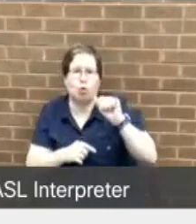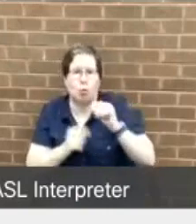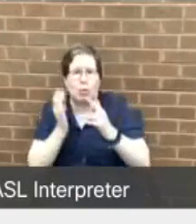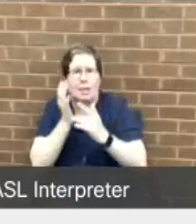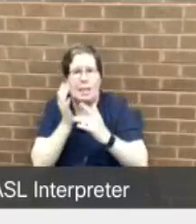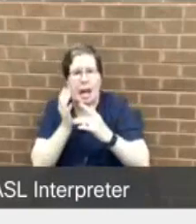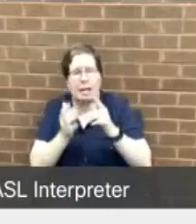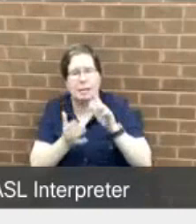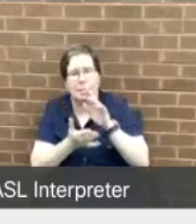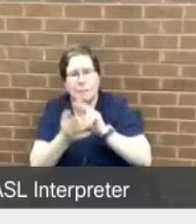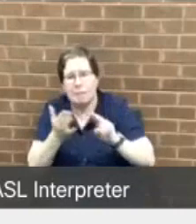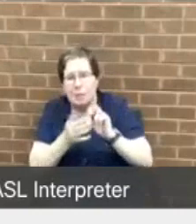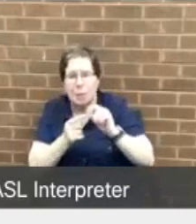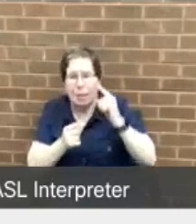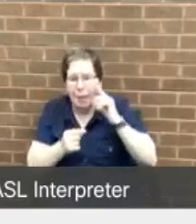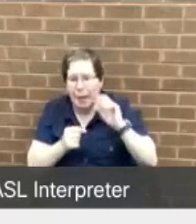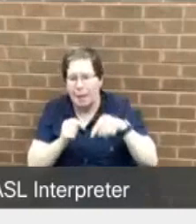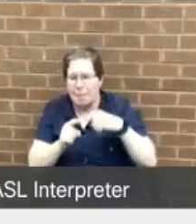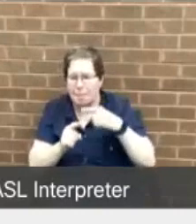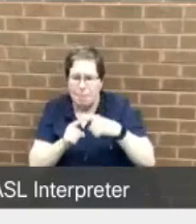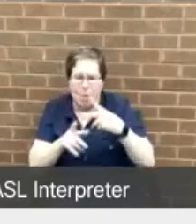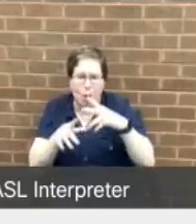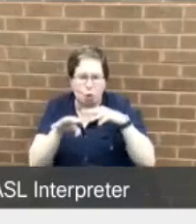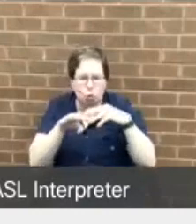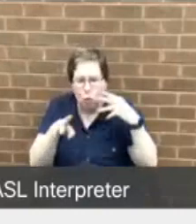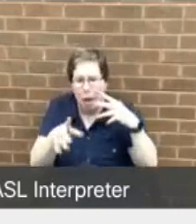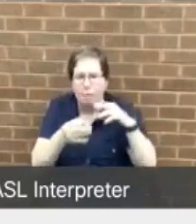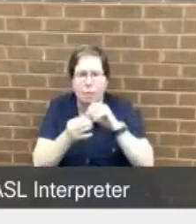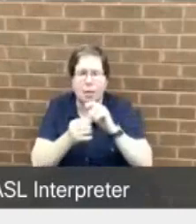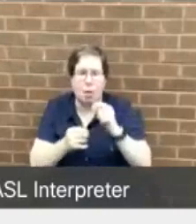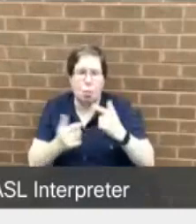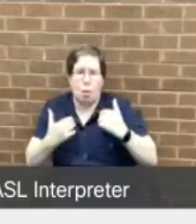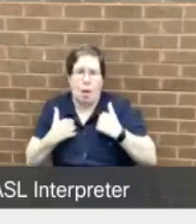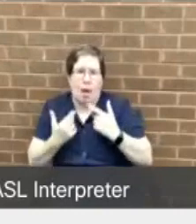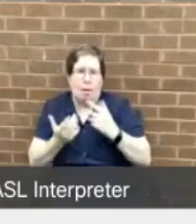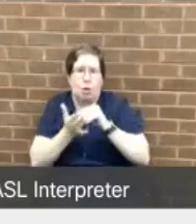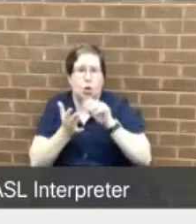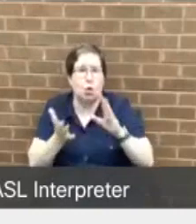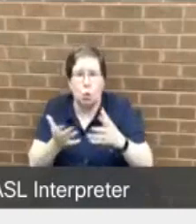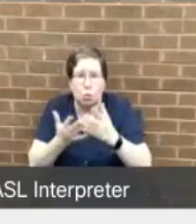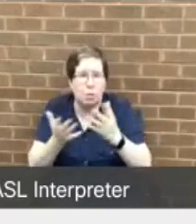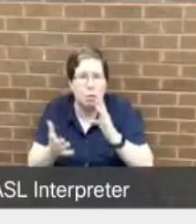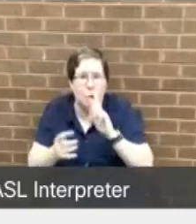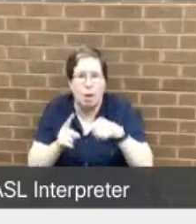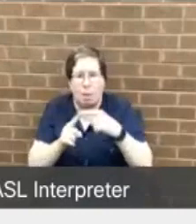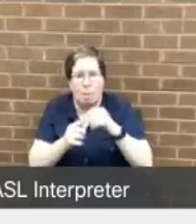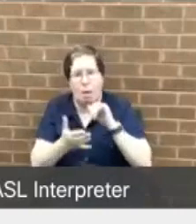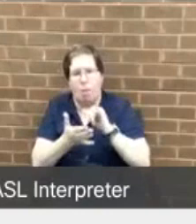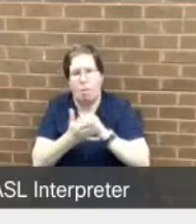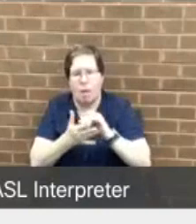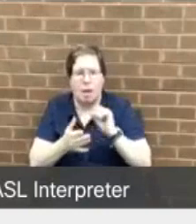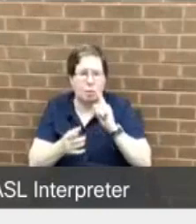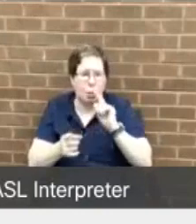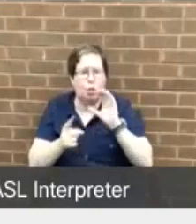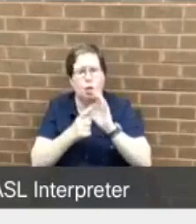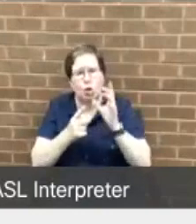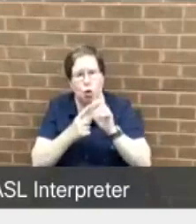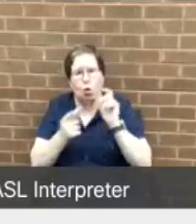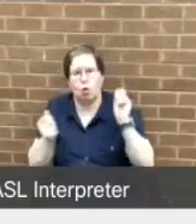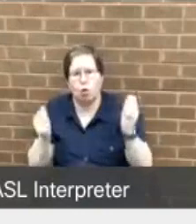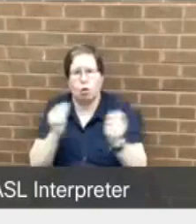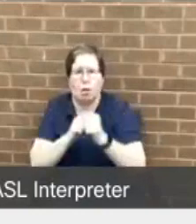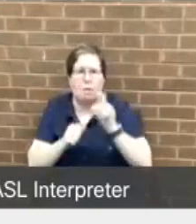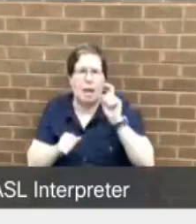looking at traffic models and where those things were. And we have our students are just not talking about that. So it's the culture shift has